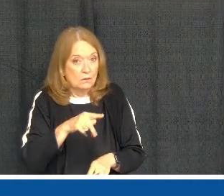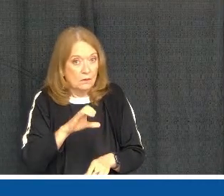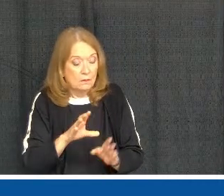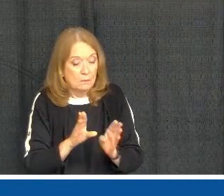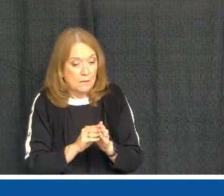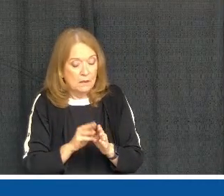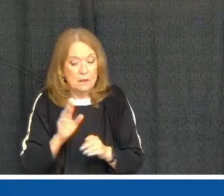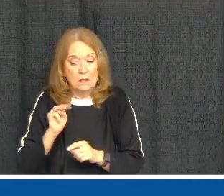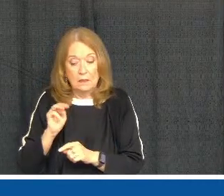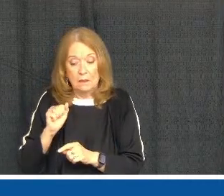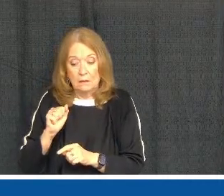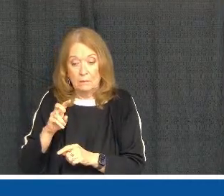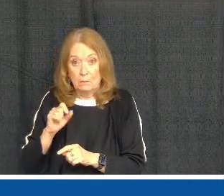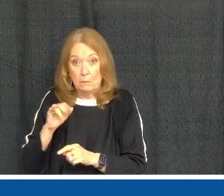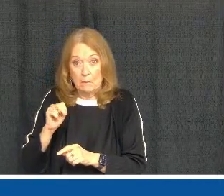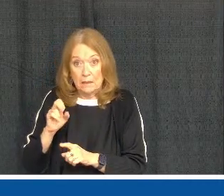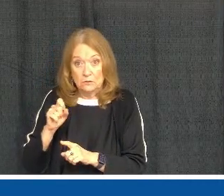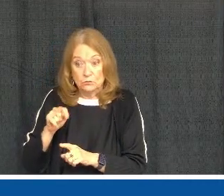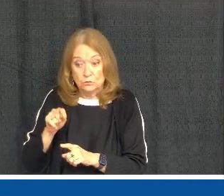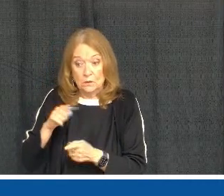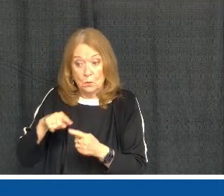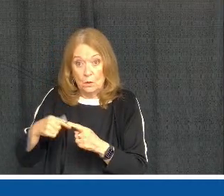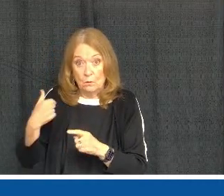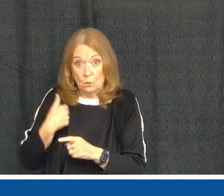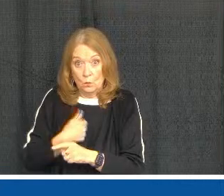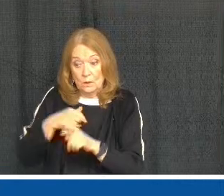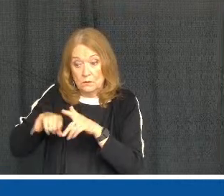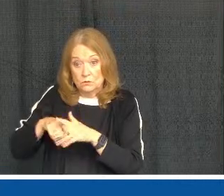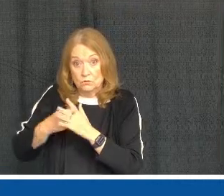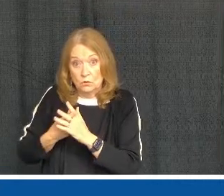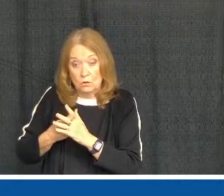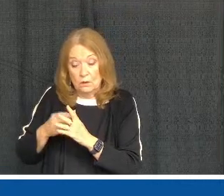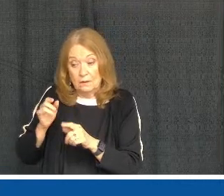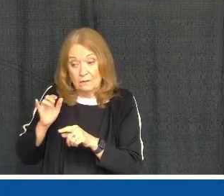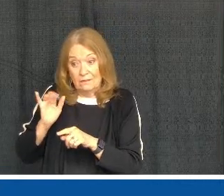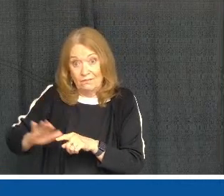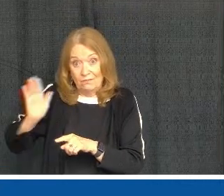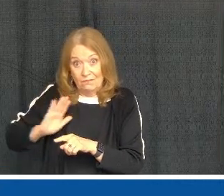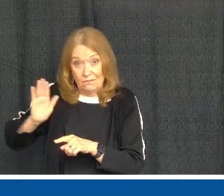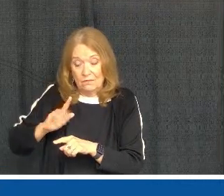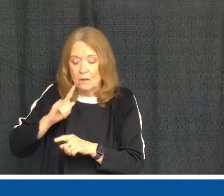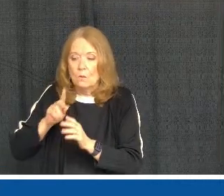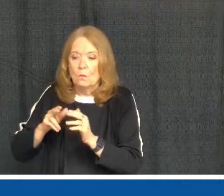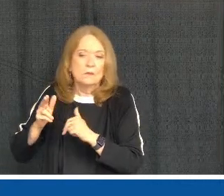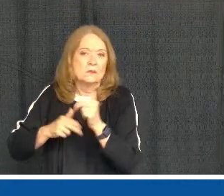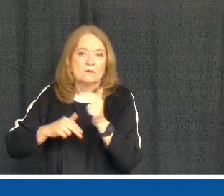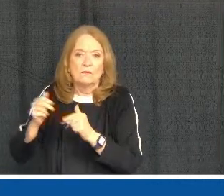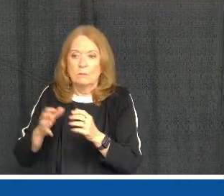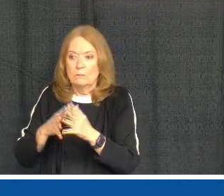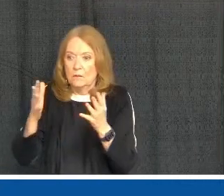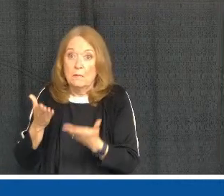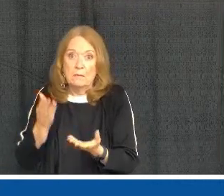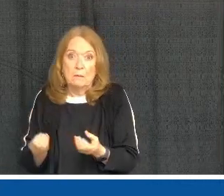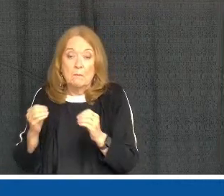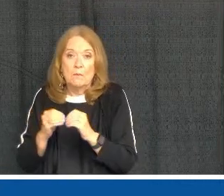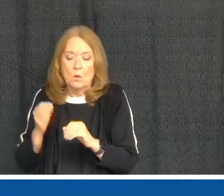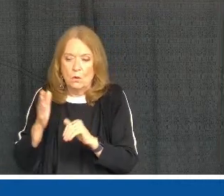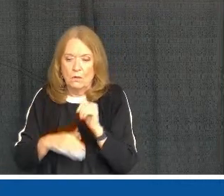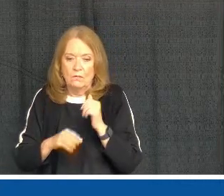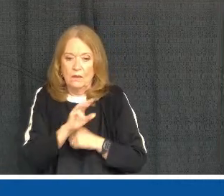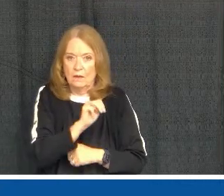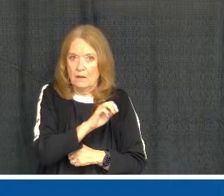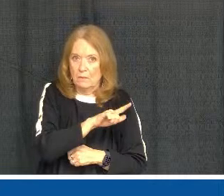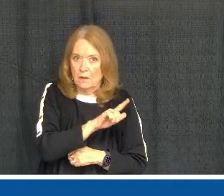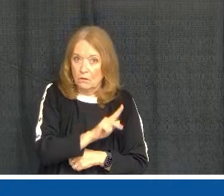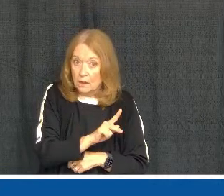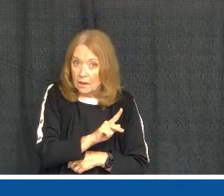when this was put into place, I mean, it was, you know, it was developed as much, if not more, than Martin Luther King